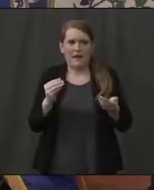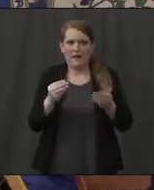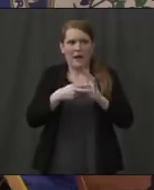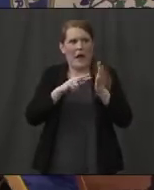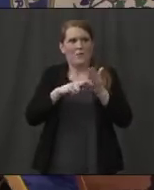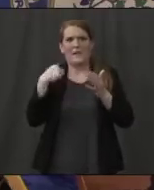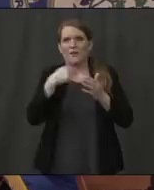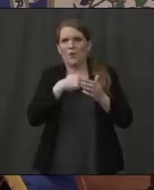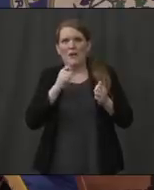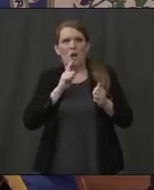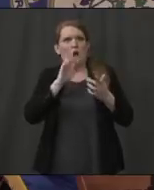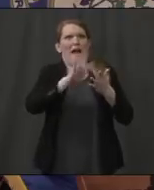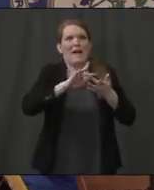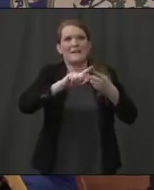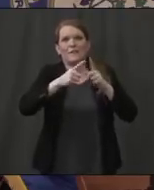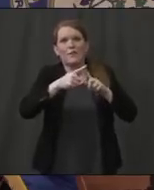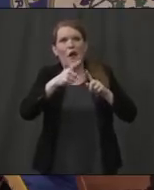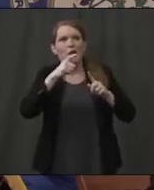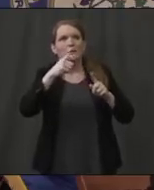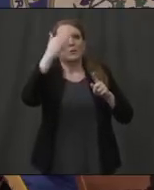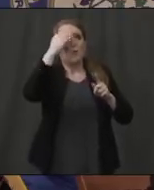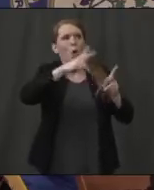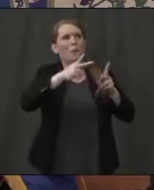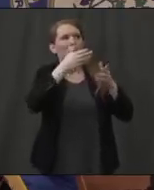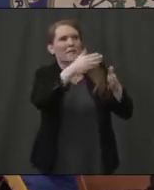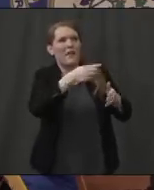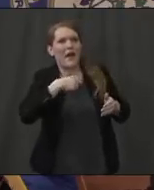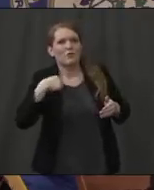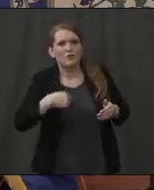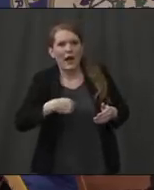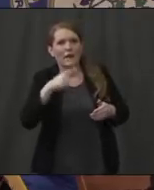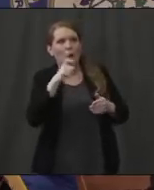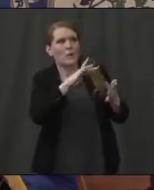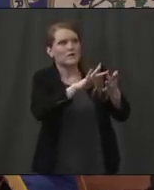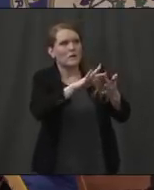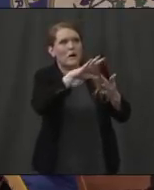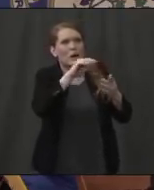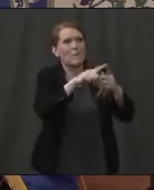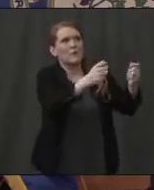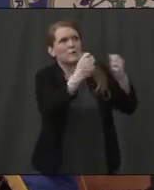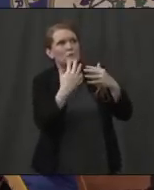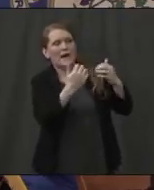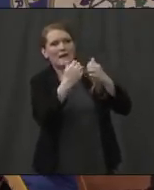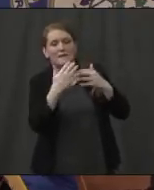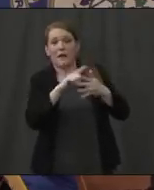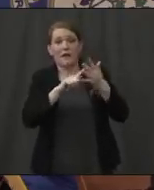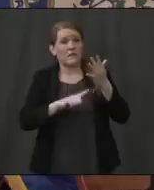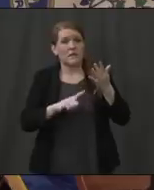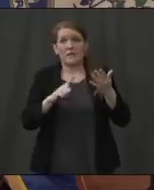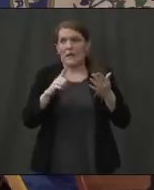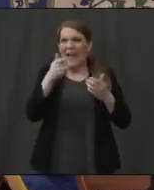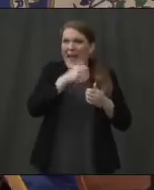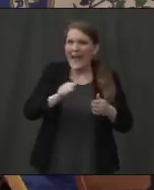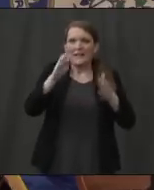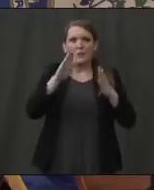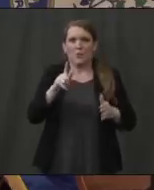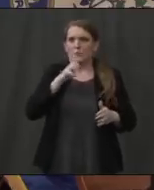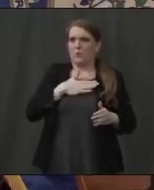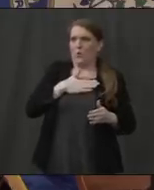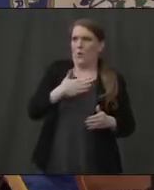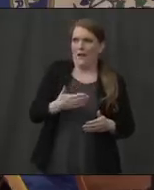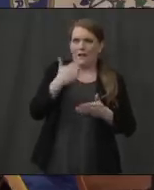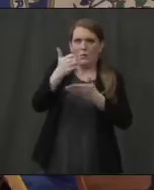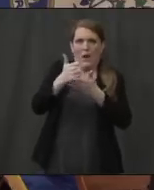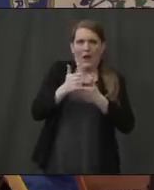in China who can get more PPE. I mean, everybody who calls and says, I think I can help, we say thank